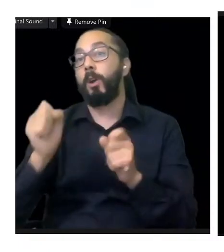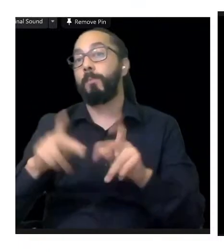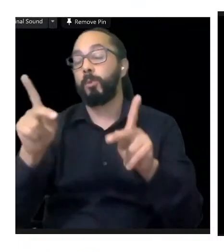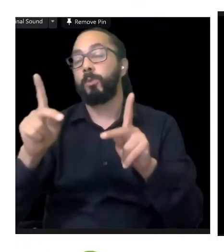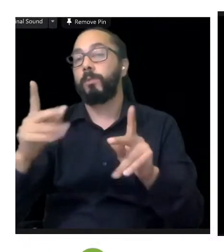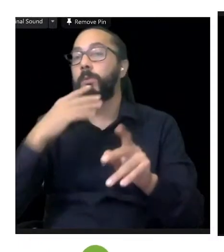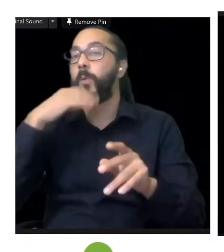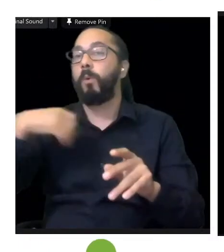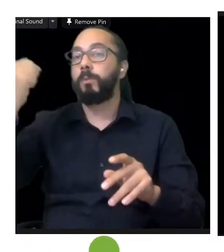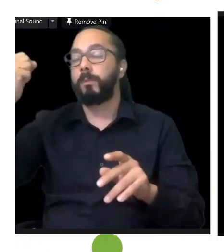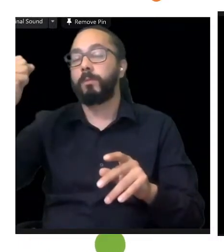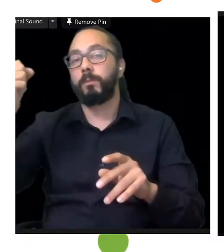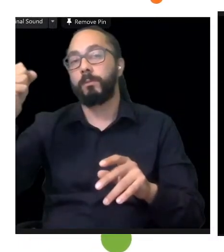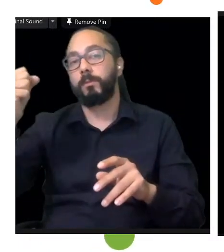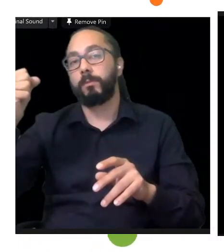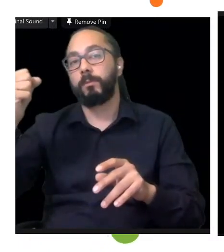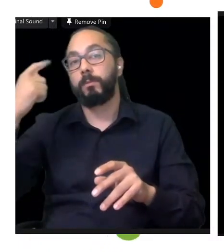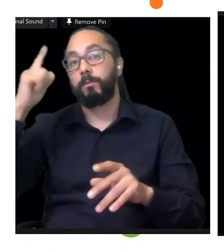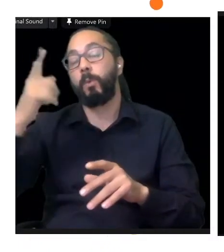for 2021.